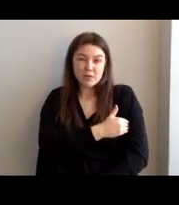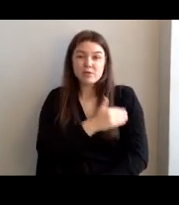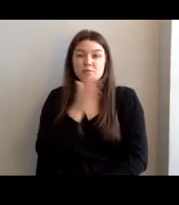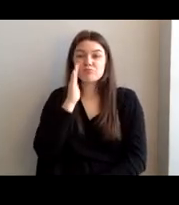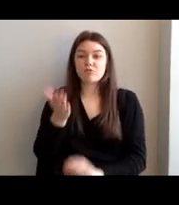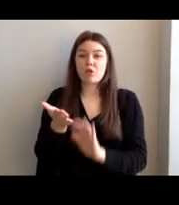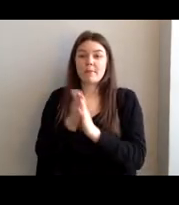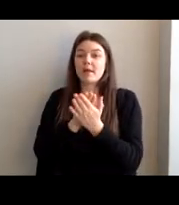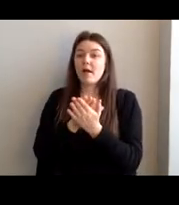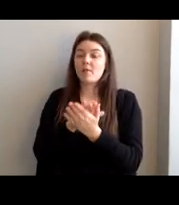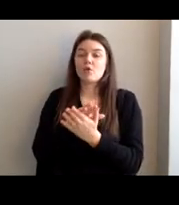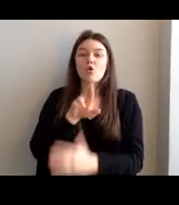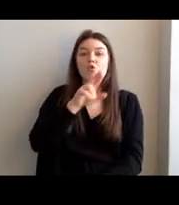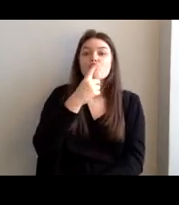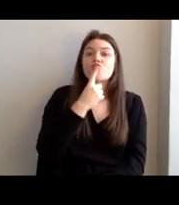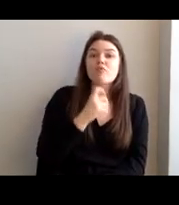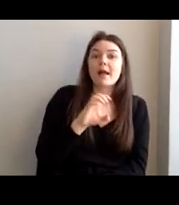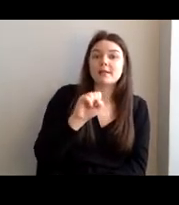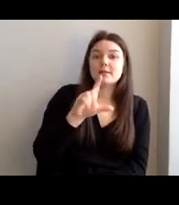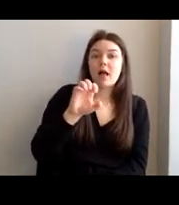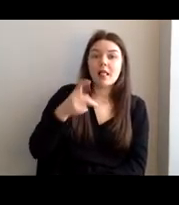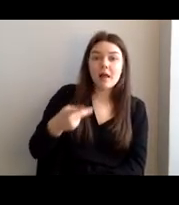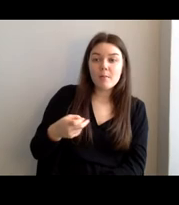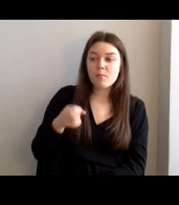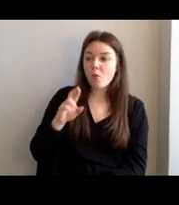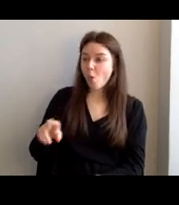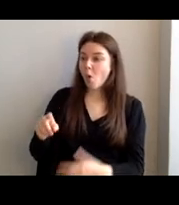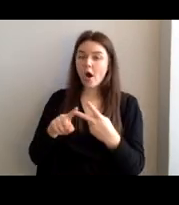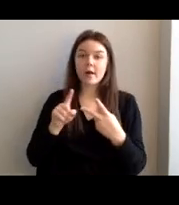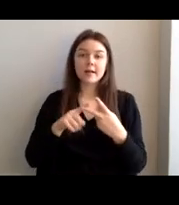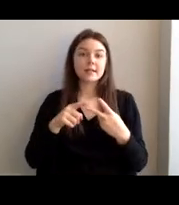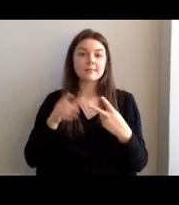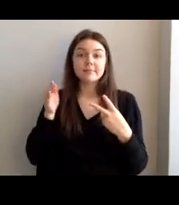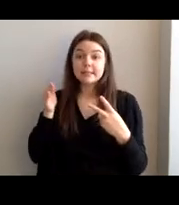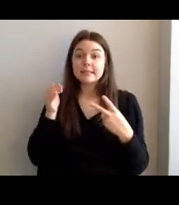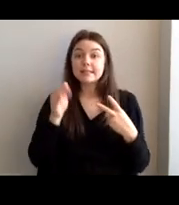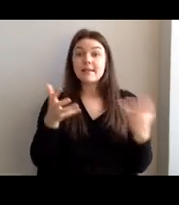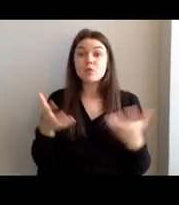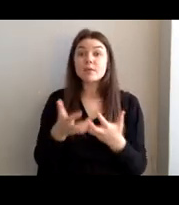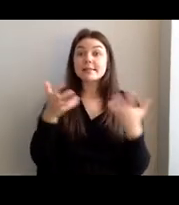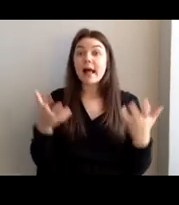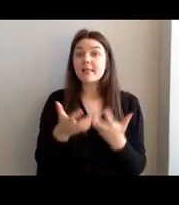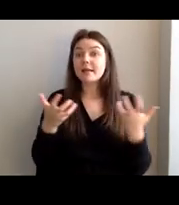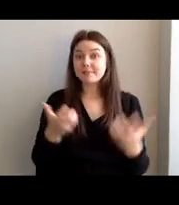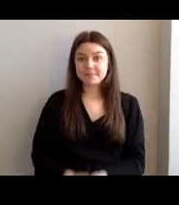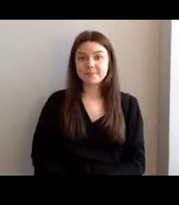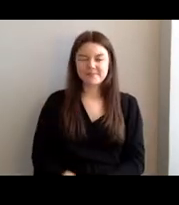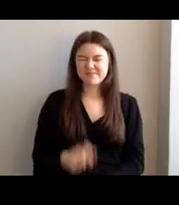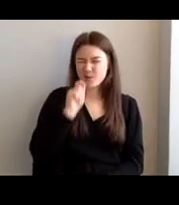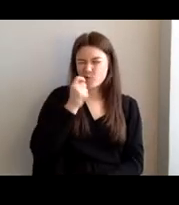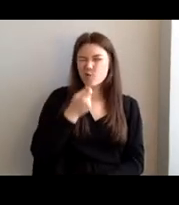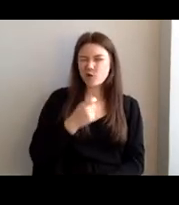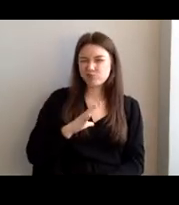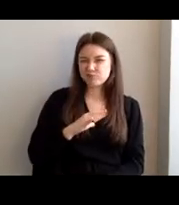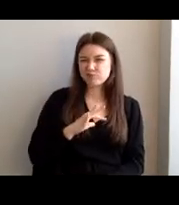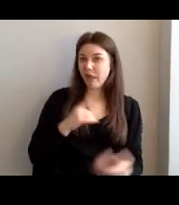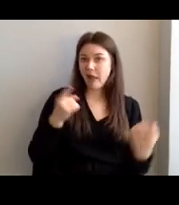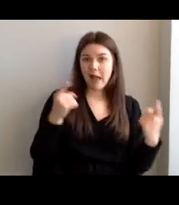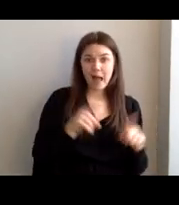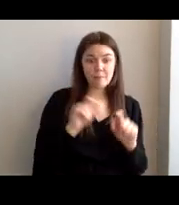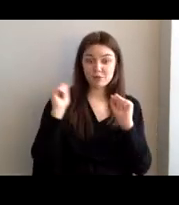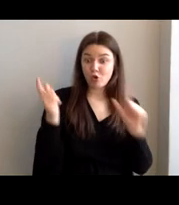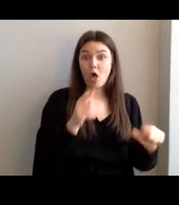a breaded scallop, or maybe a seafood salad of some sort. So they're getting delivered there. Pretty cool that it happens all at